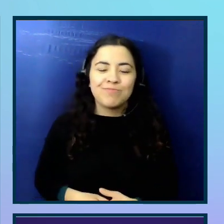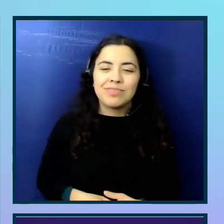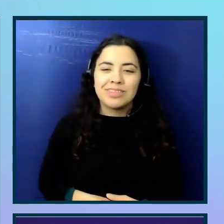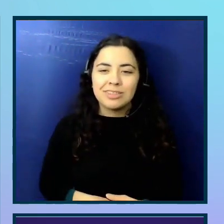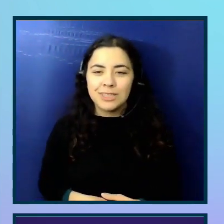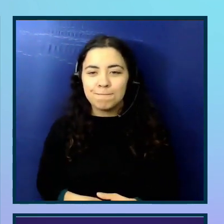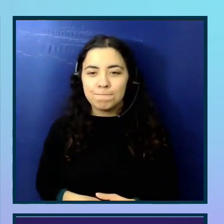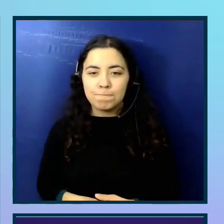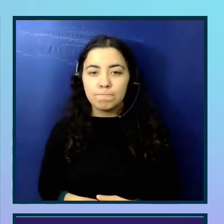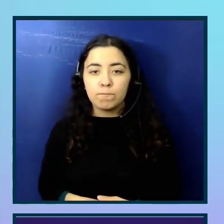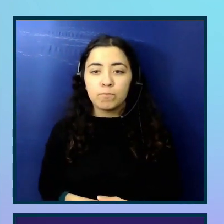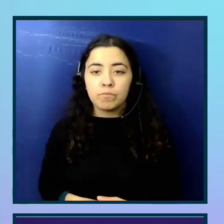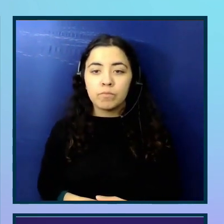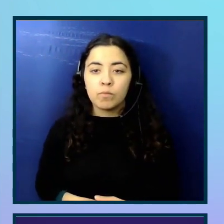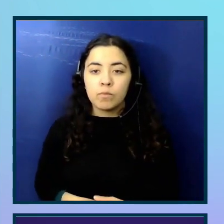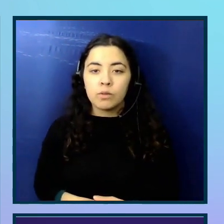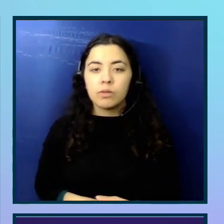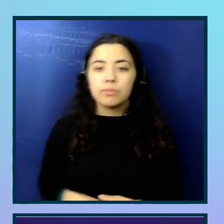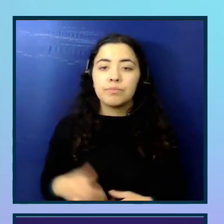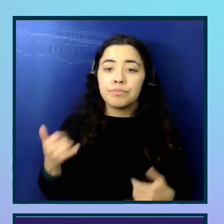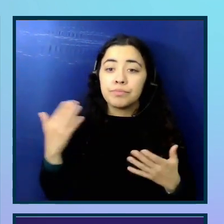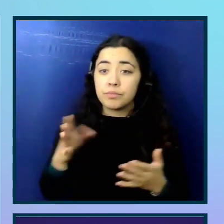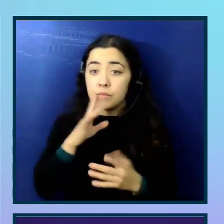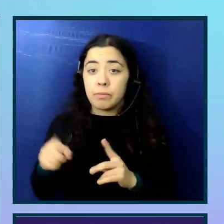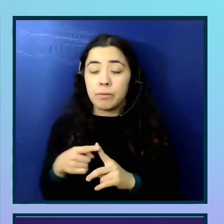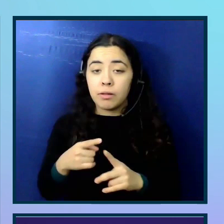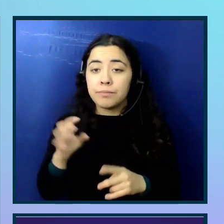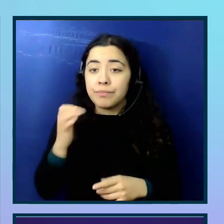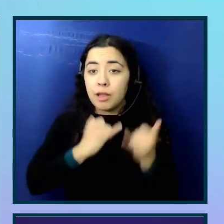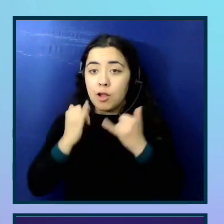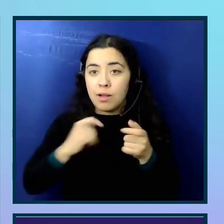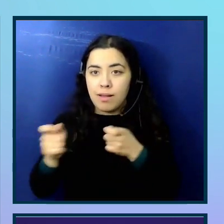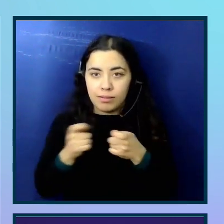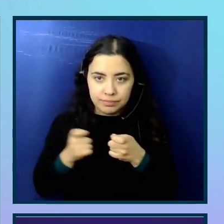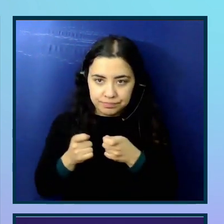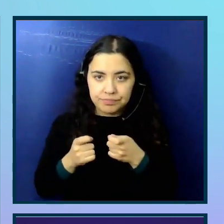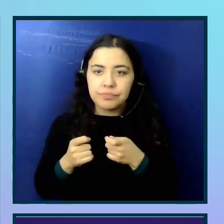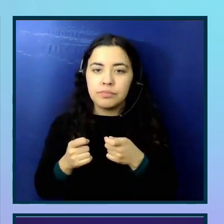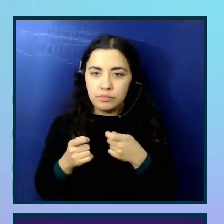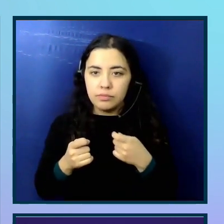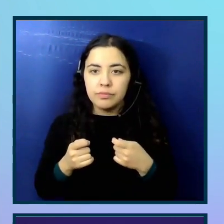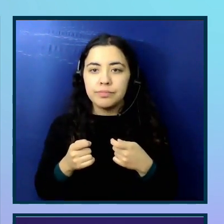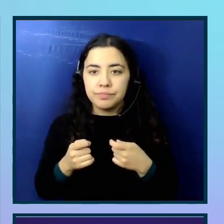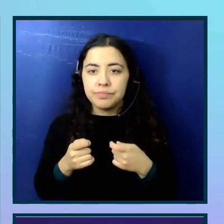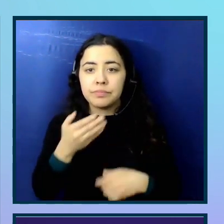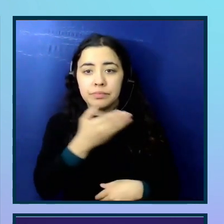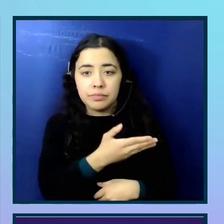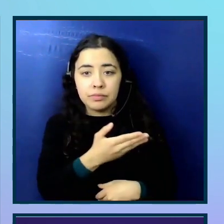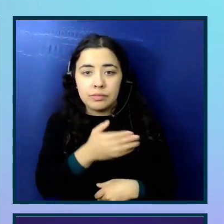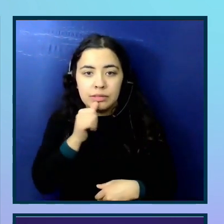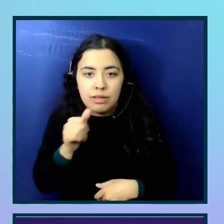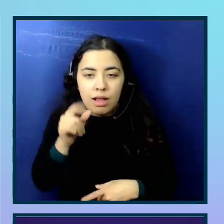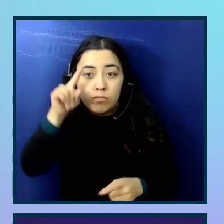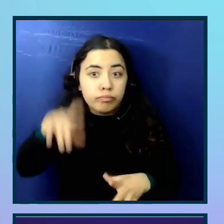Awesome. Let's talk about error handling. And I think this is not going to be groundbreaking stuff.